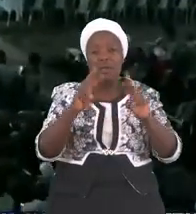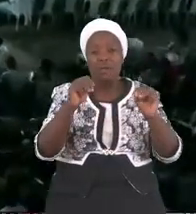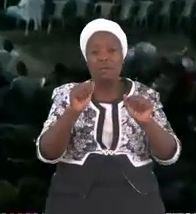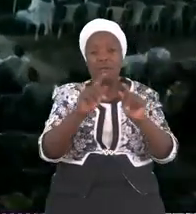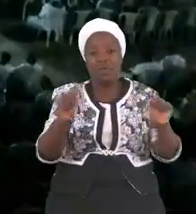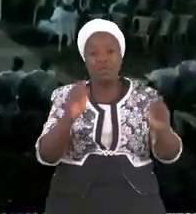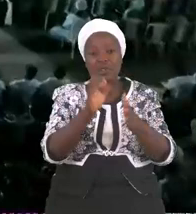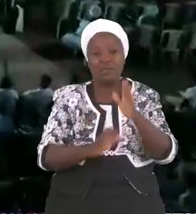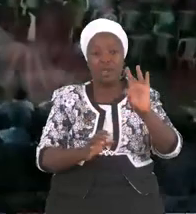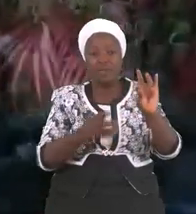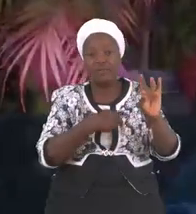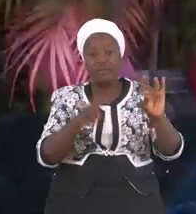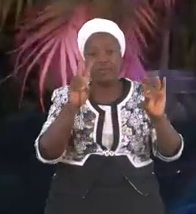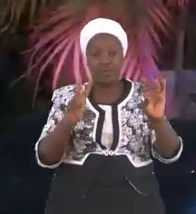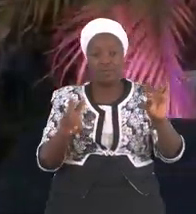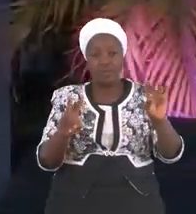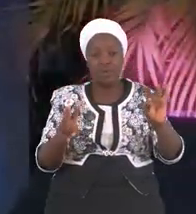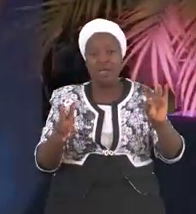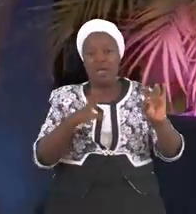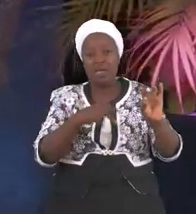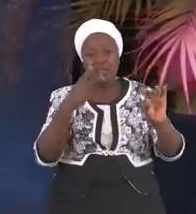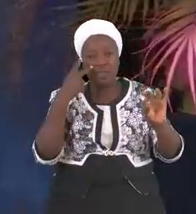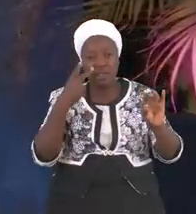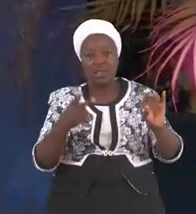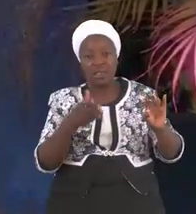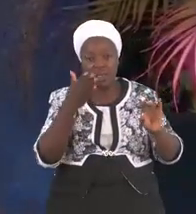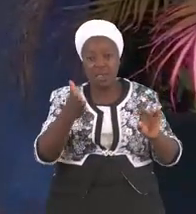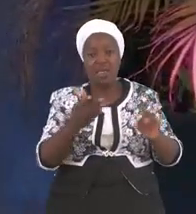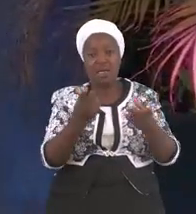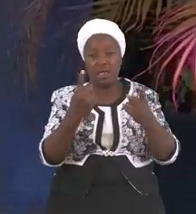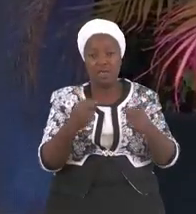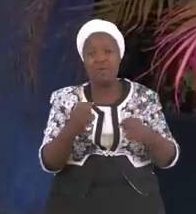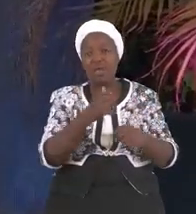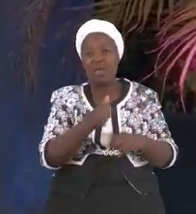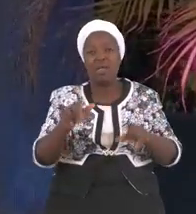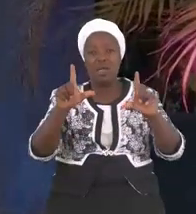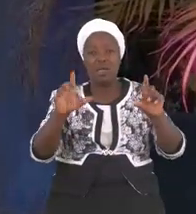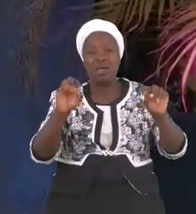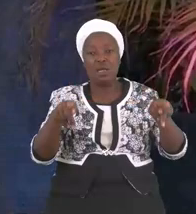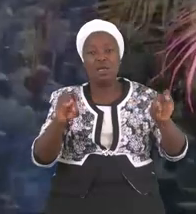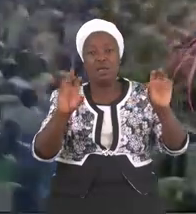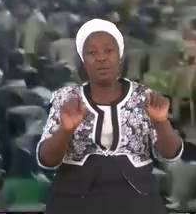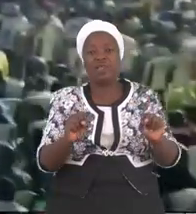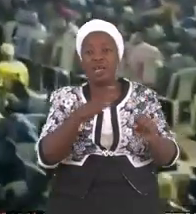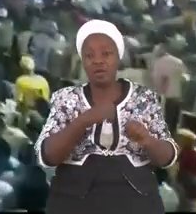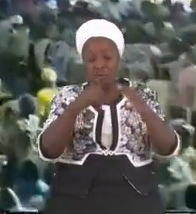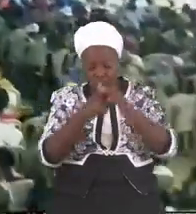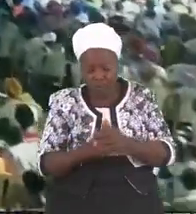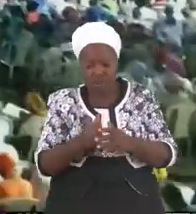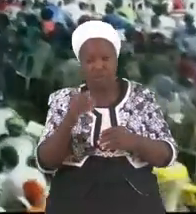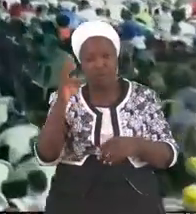from verse 2. And behold, there came a leper and worshipped him, saying,